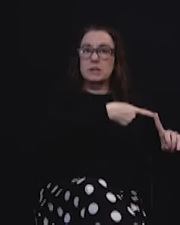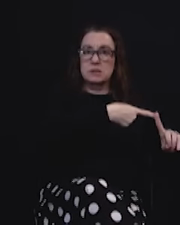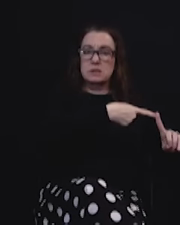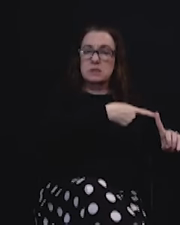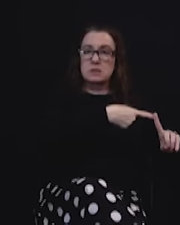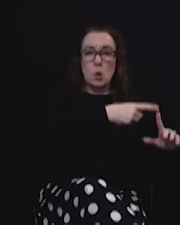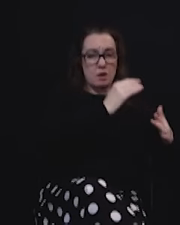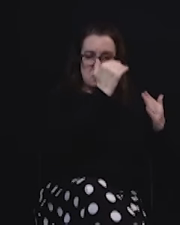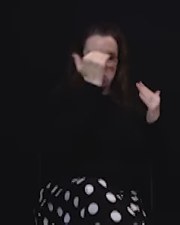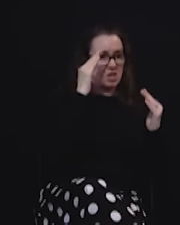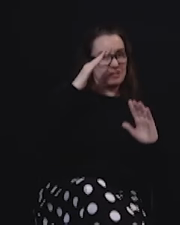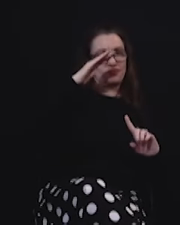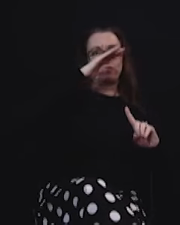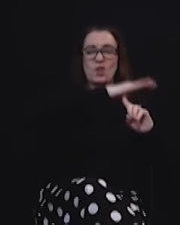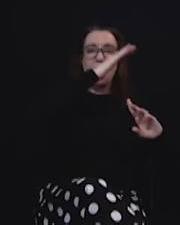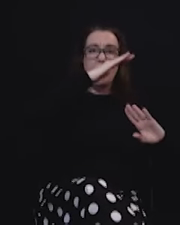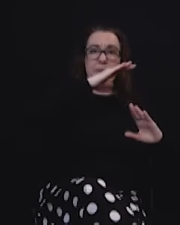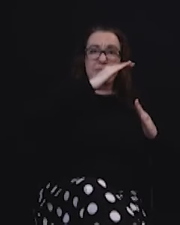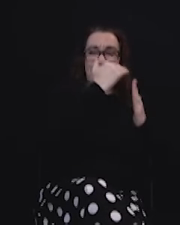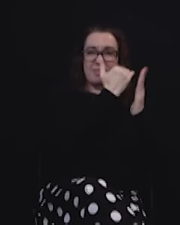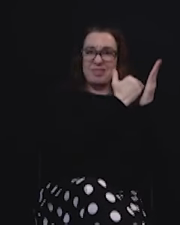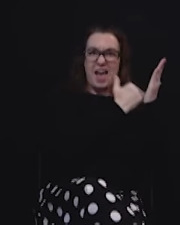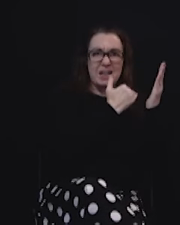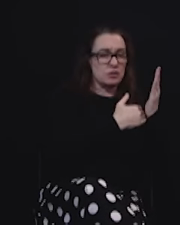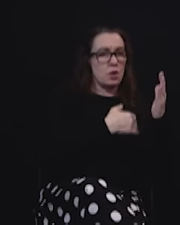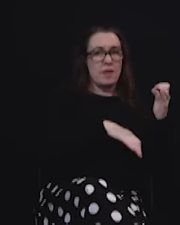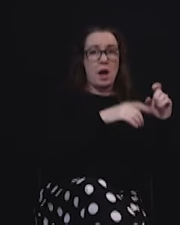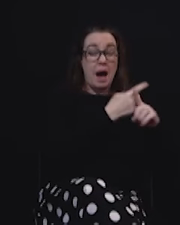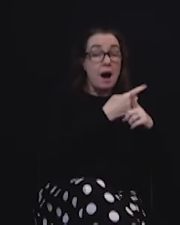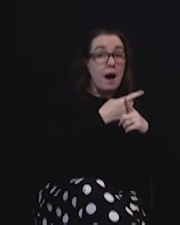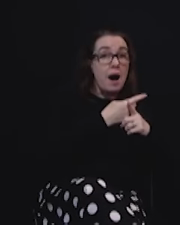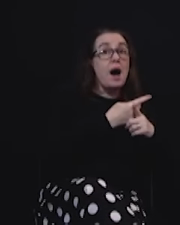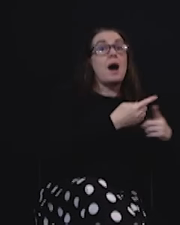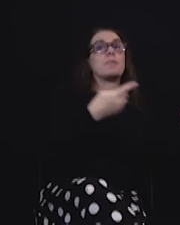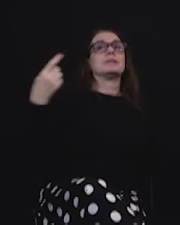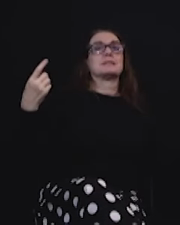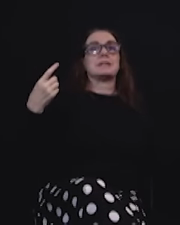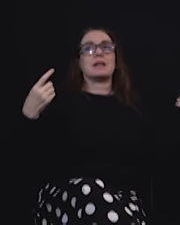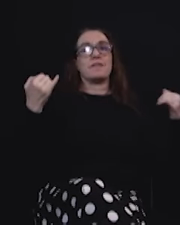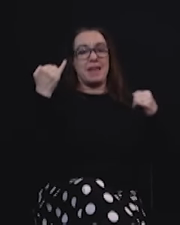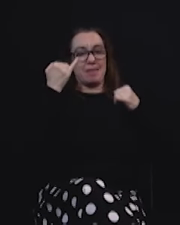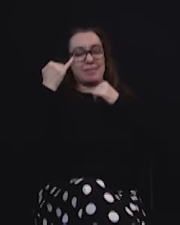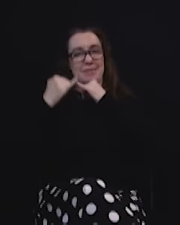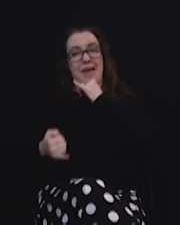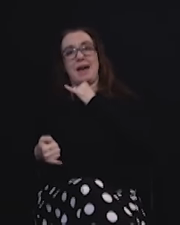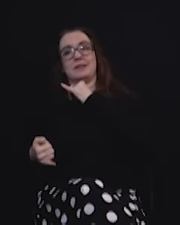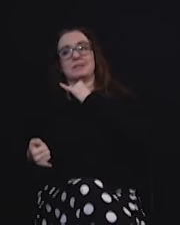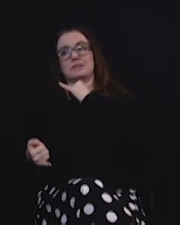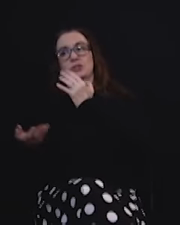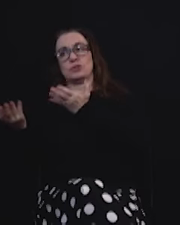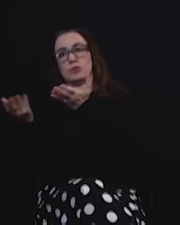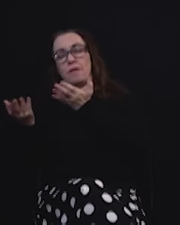top of the list. You're number one. You're top of the charts. You're the very opposite of that whole last of all, servant of all stuff.